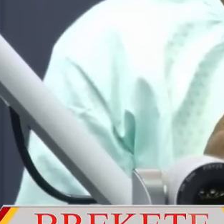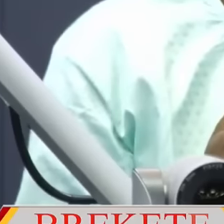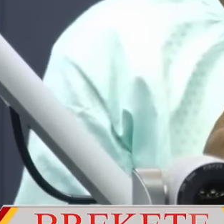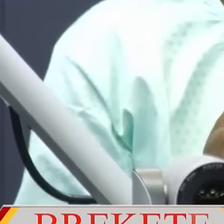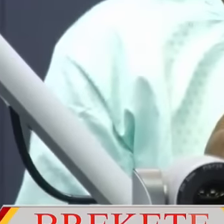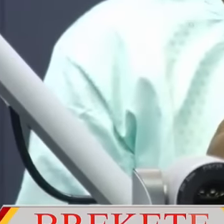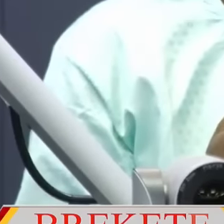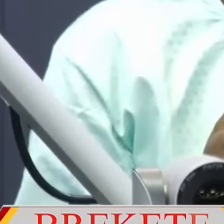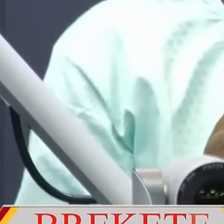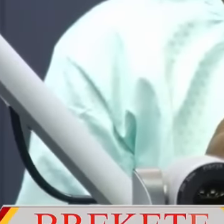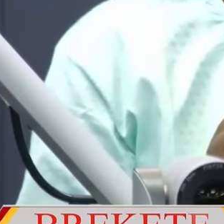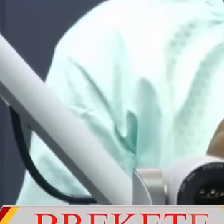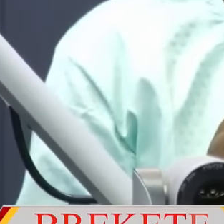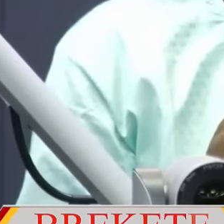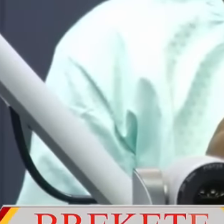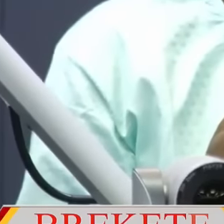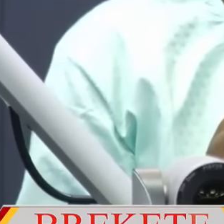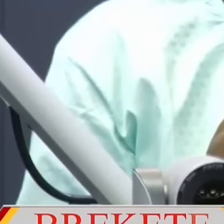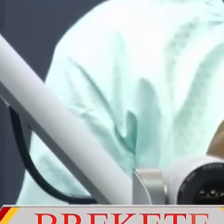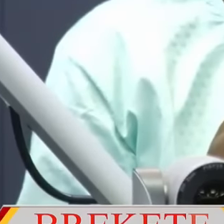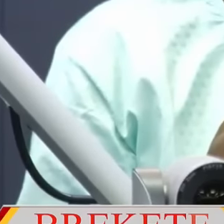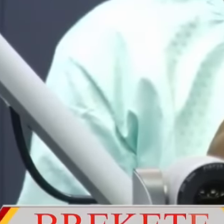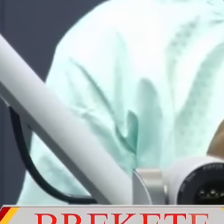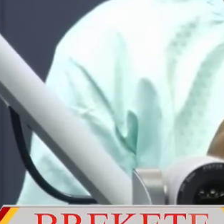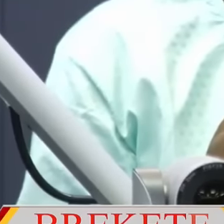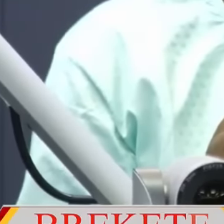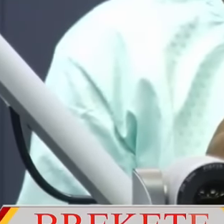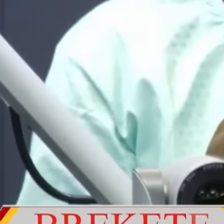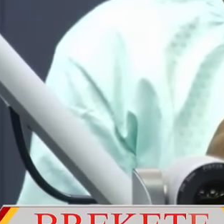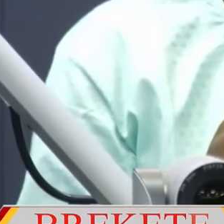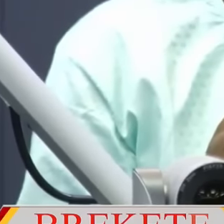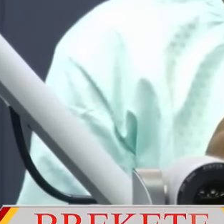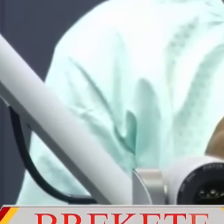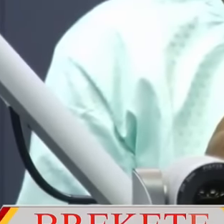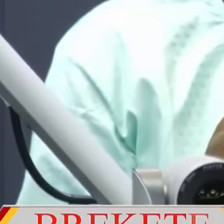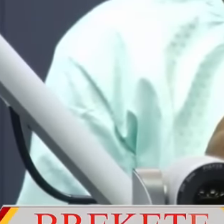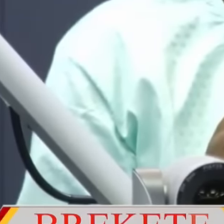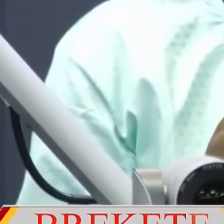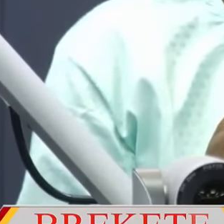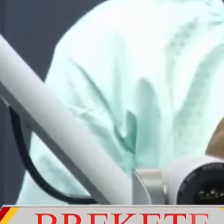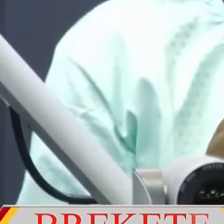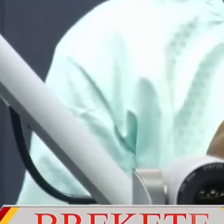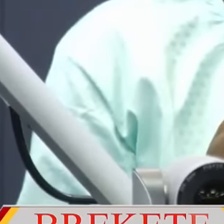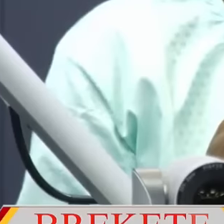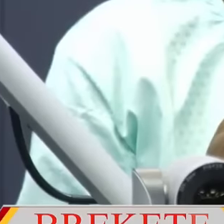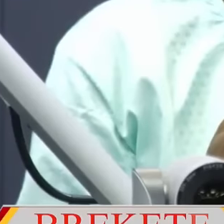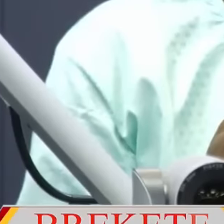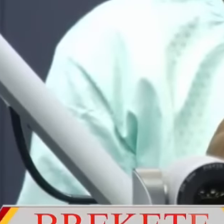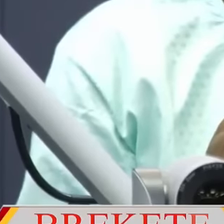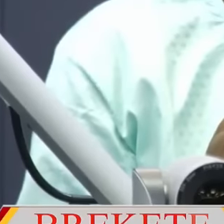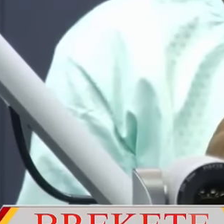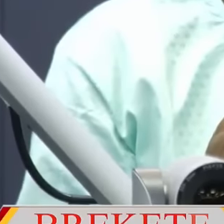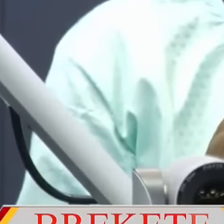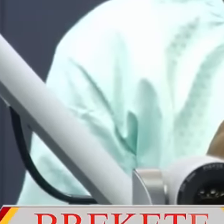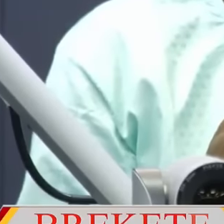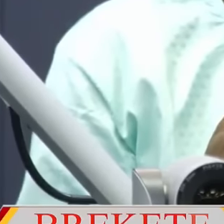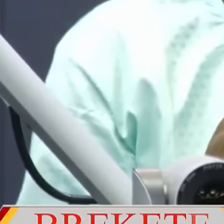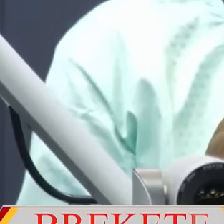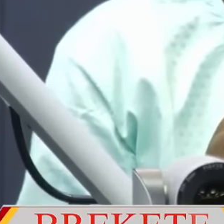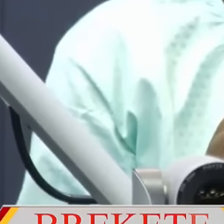kakarka wata ya ta baban tan kwayuba wata da dan bausu kenan wallahi tun ina karami ake zuwa da ni ba yanki aka ke zuwa da ni